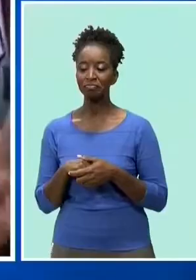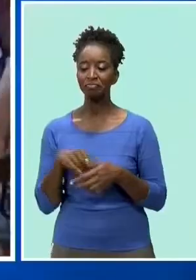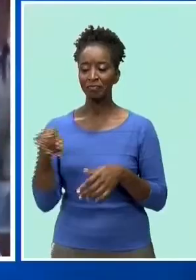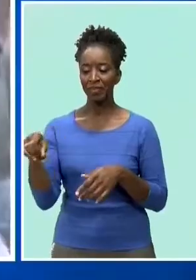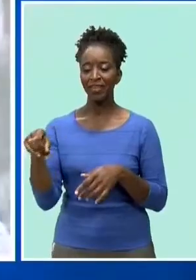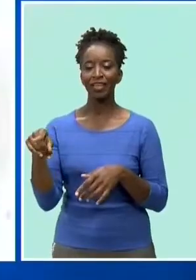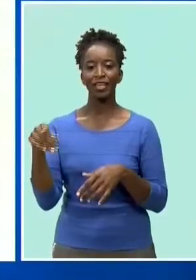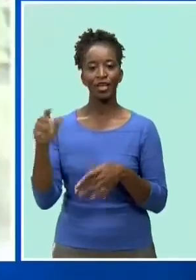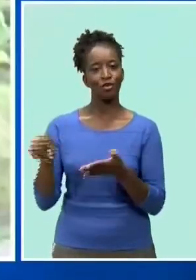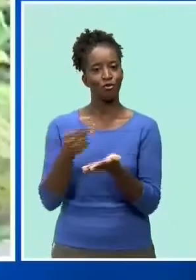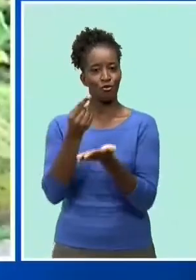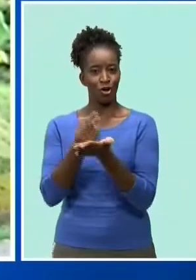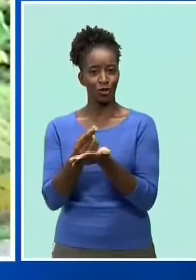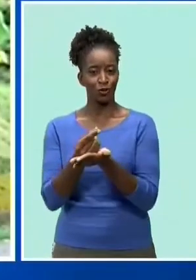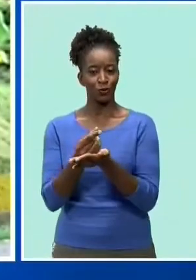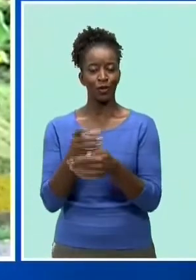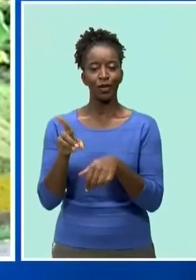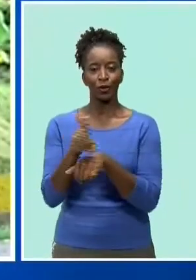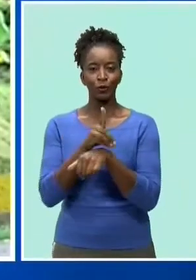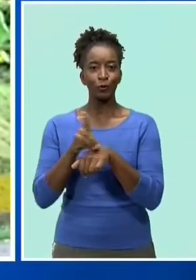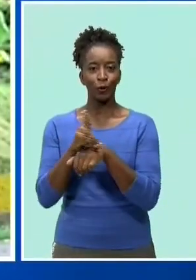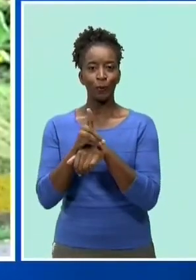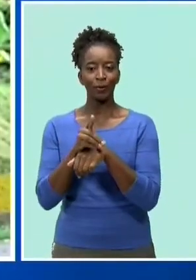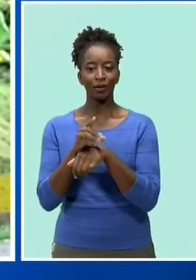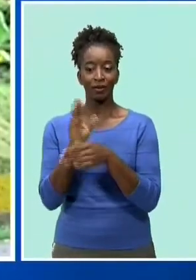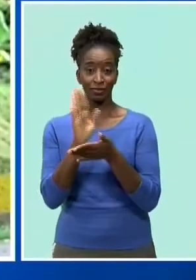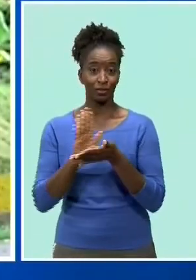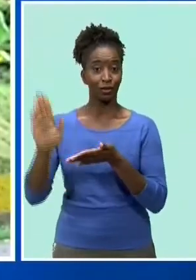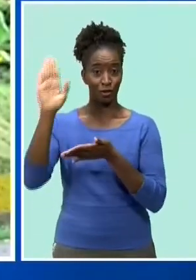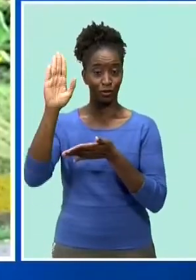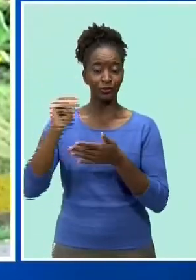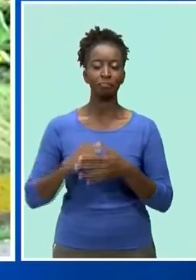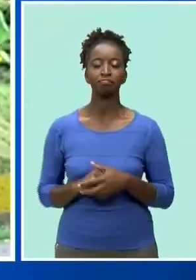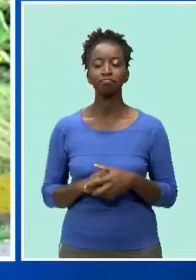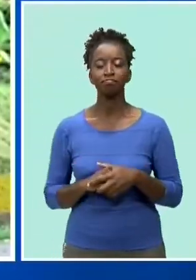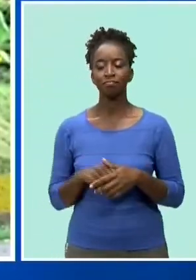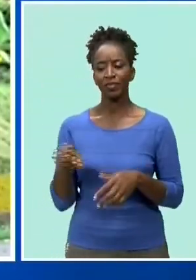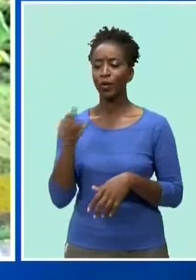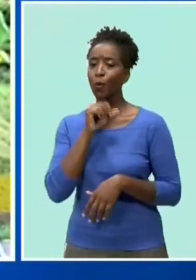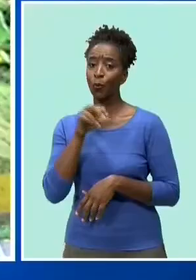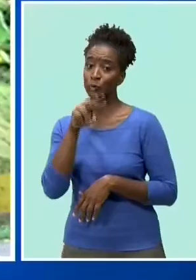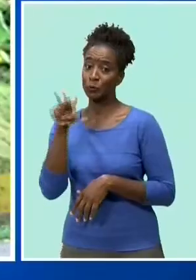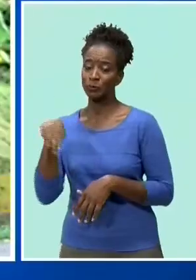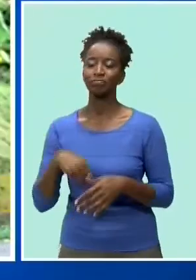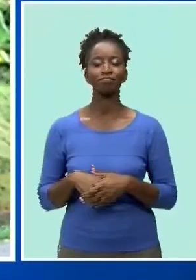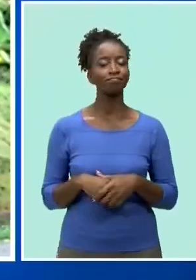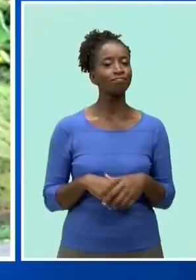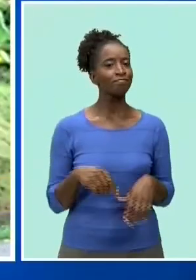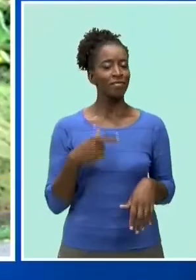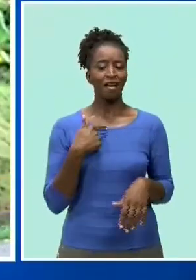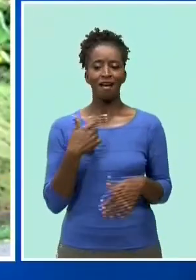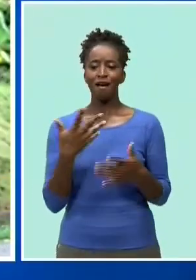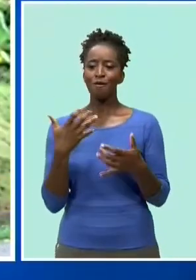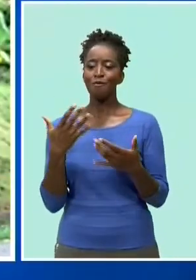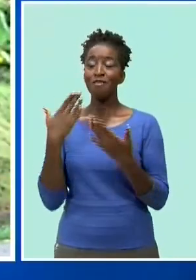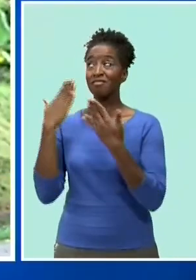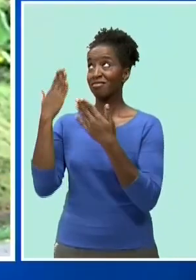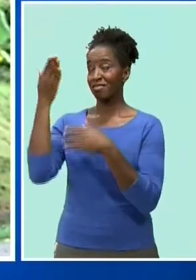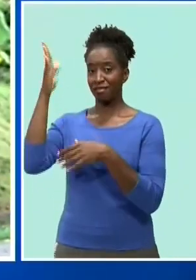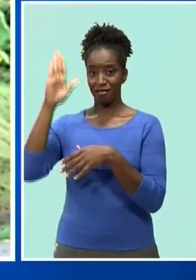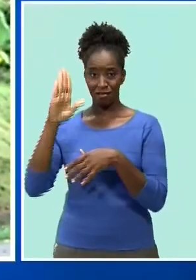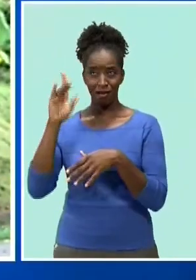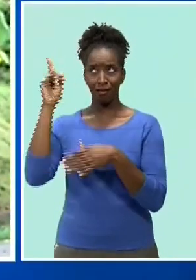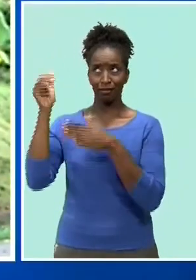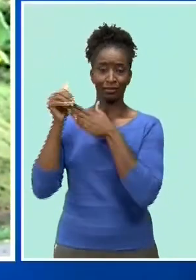only 22. And I would like to thank God for guiding me and thank for my supporters who were there all throughout since I